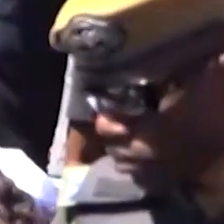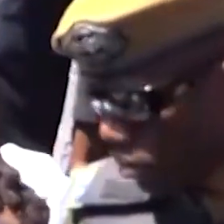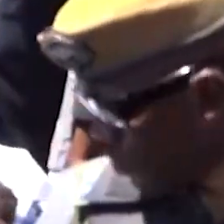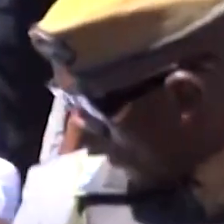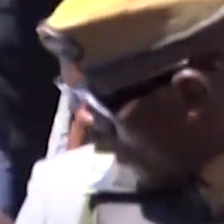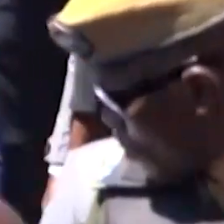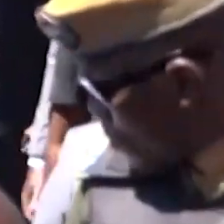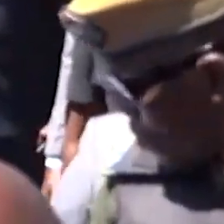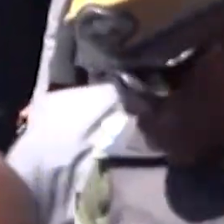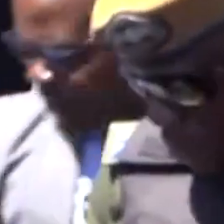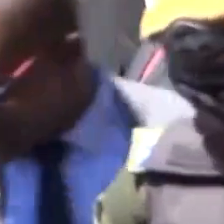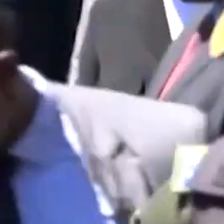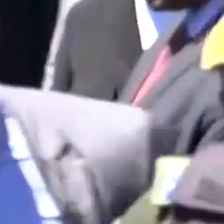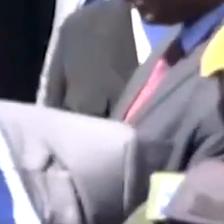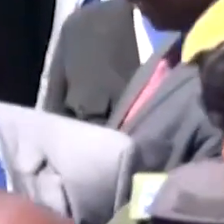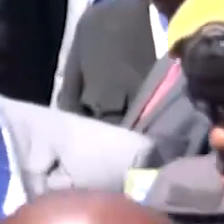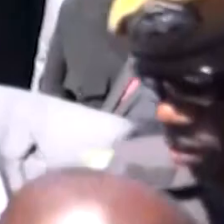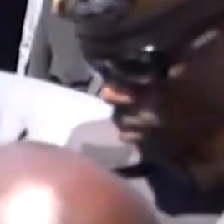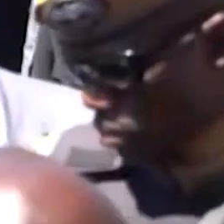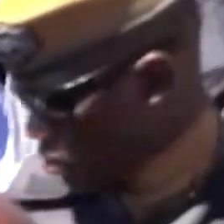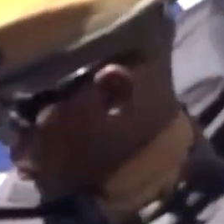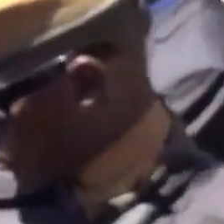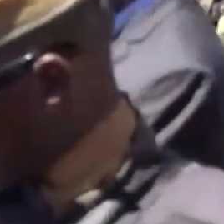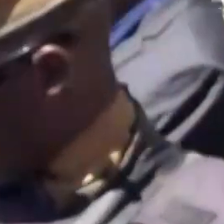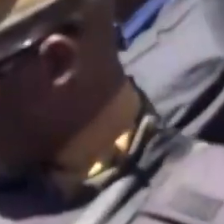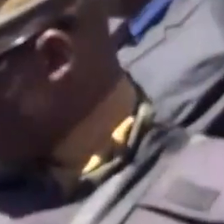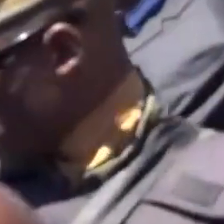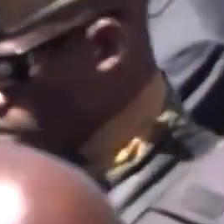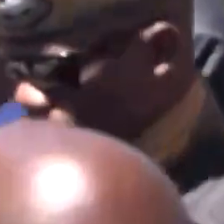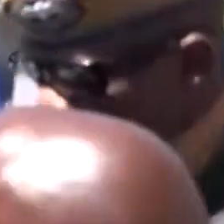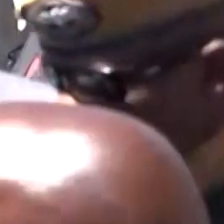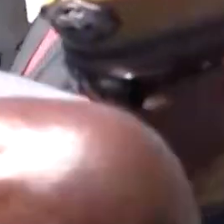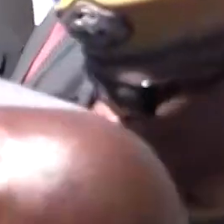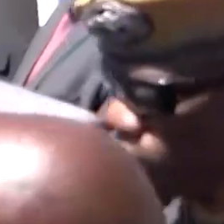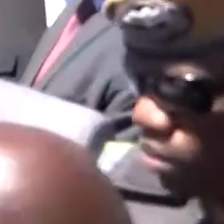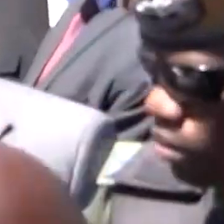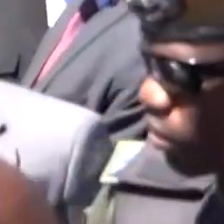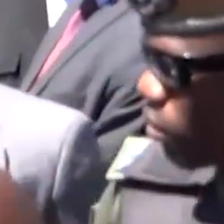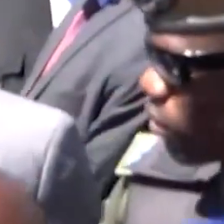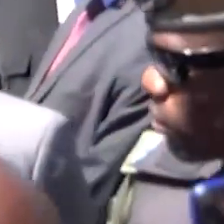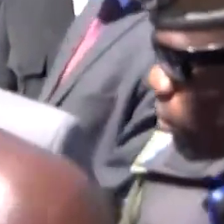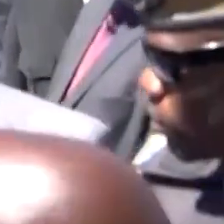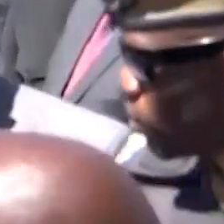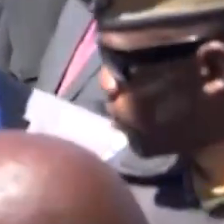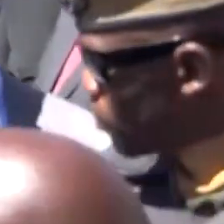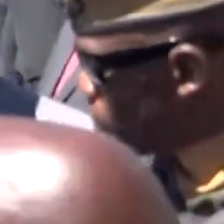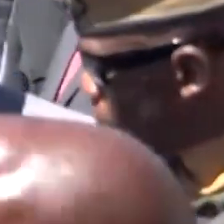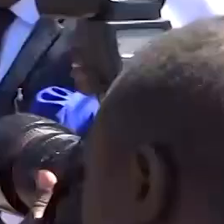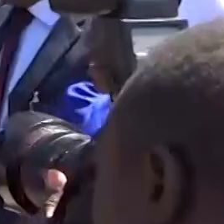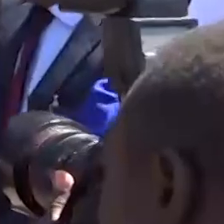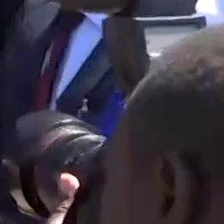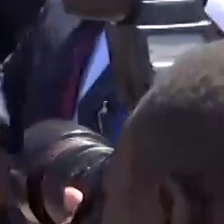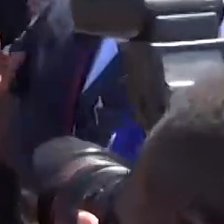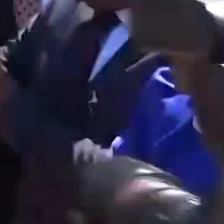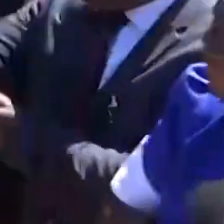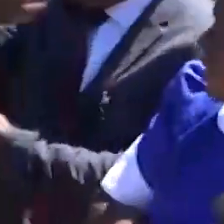on a spiritual journey during his working visit to Mongo. As part of his three-day working visit, which will